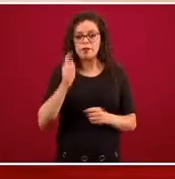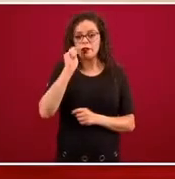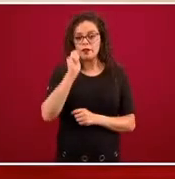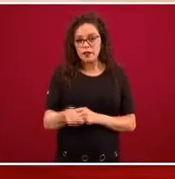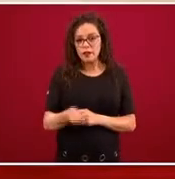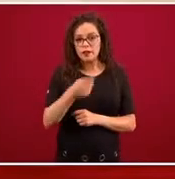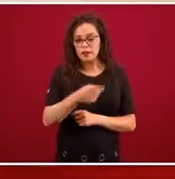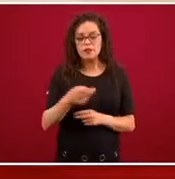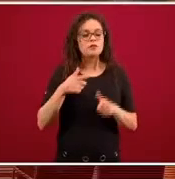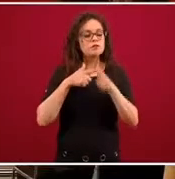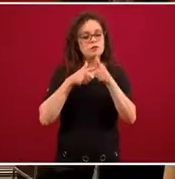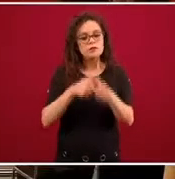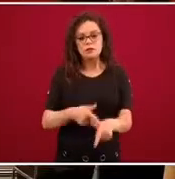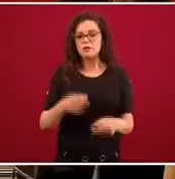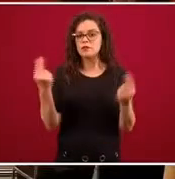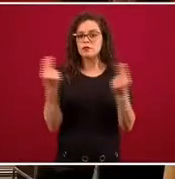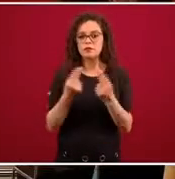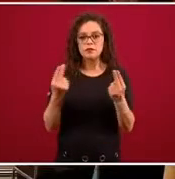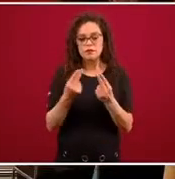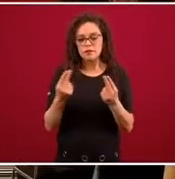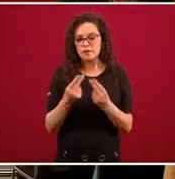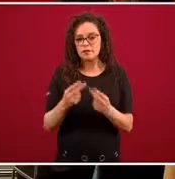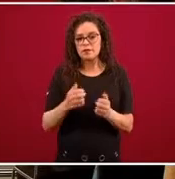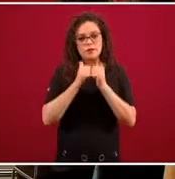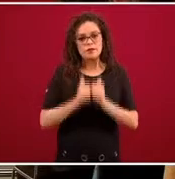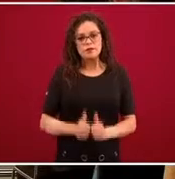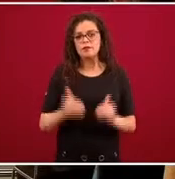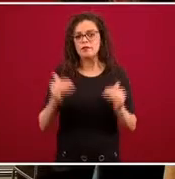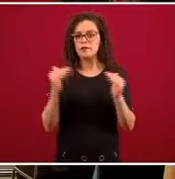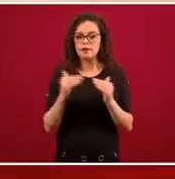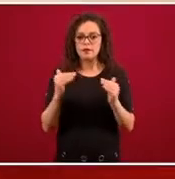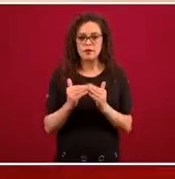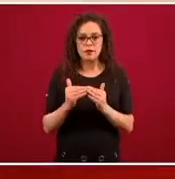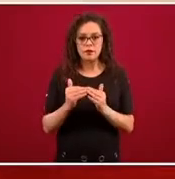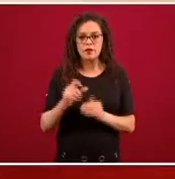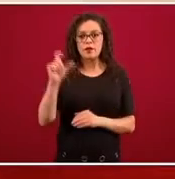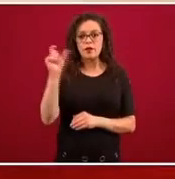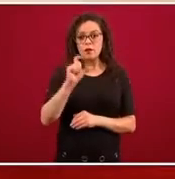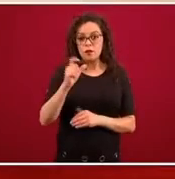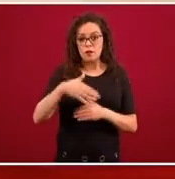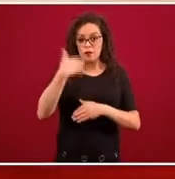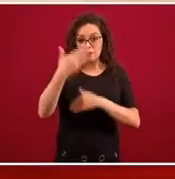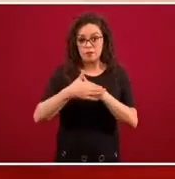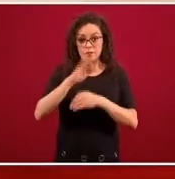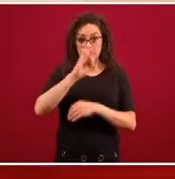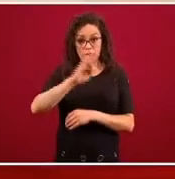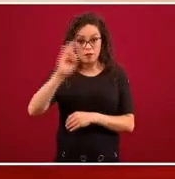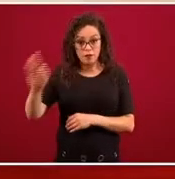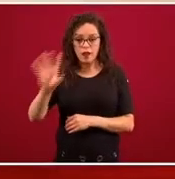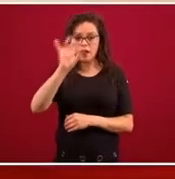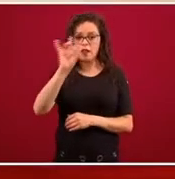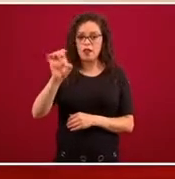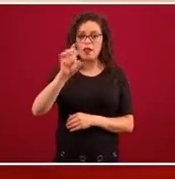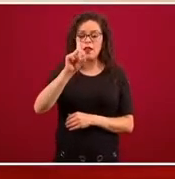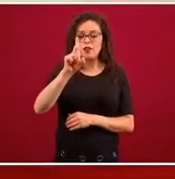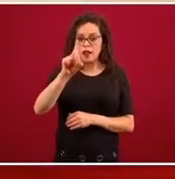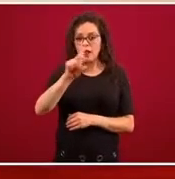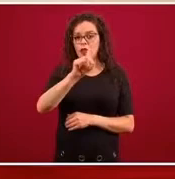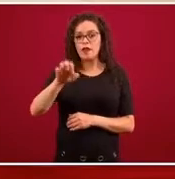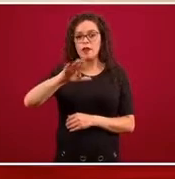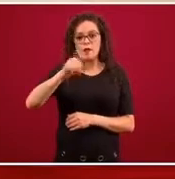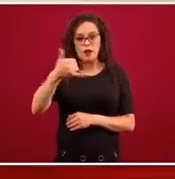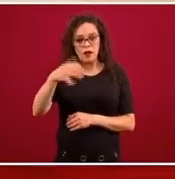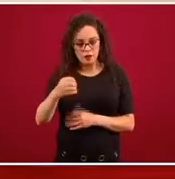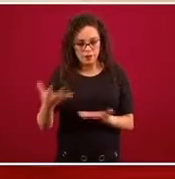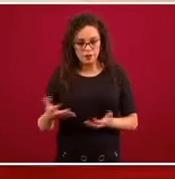the work of the scientific analysis team, and they basically consist on maintaining the extension of the